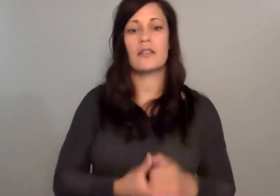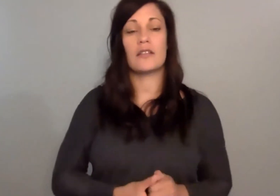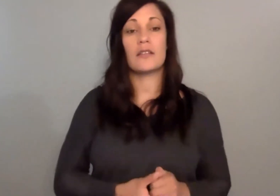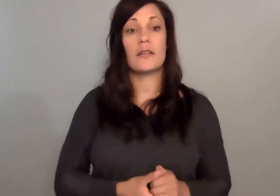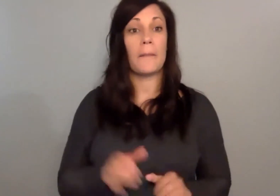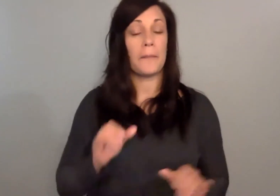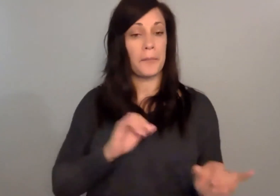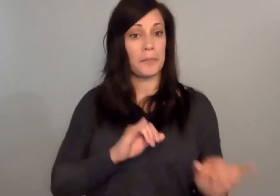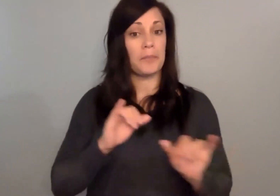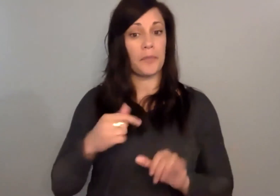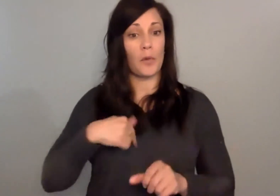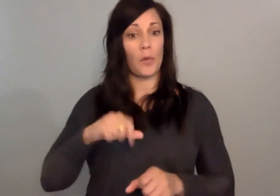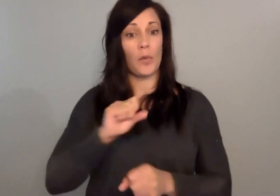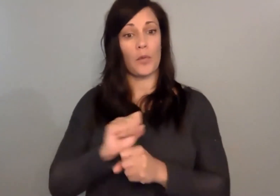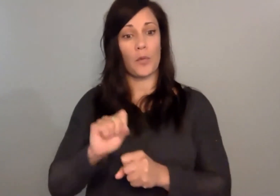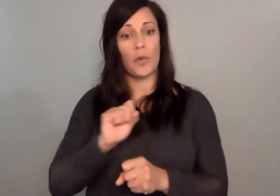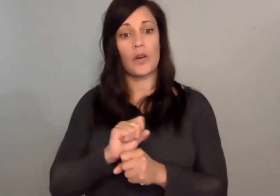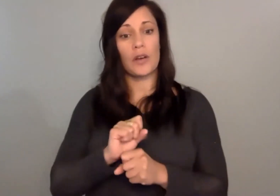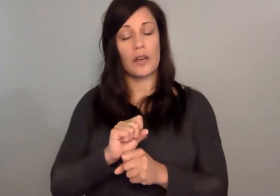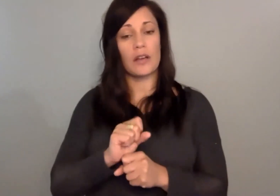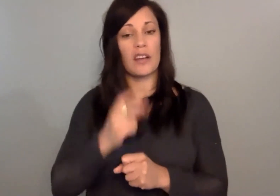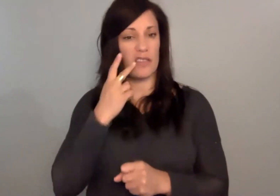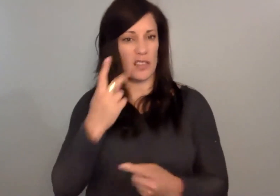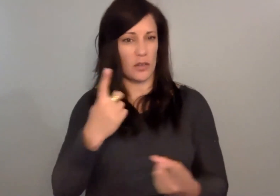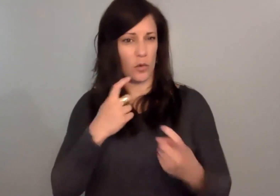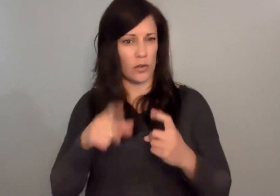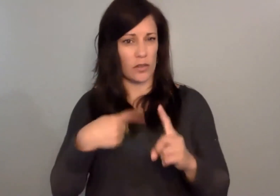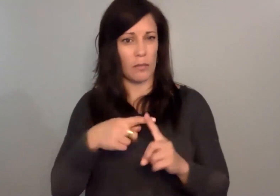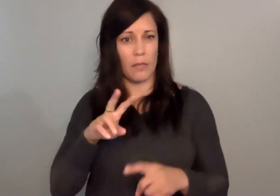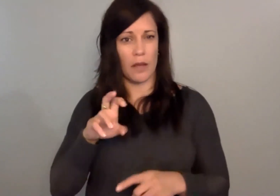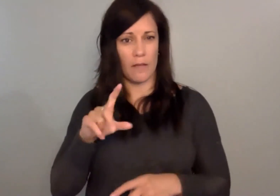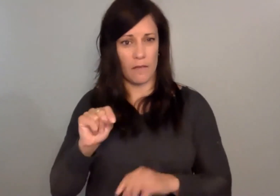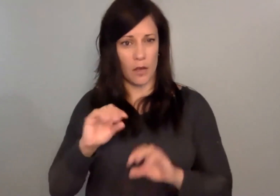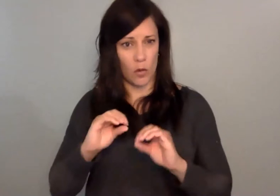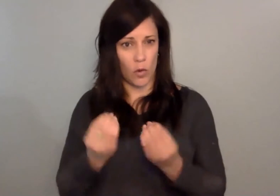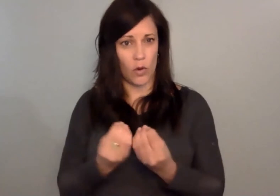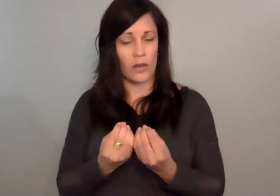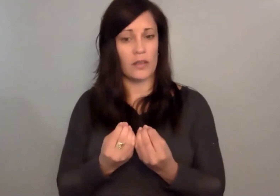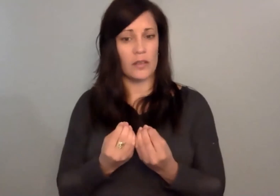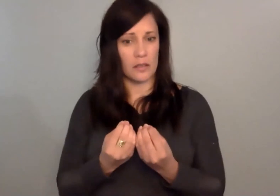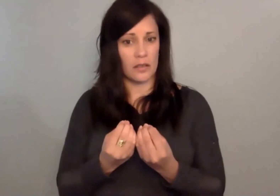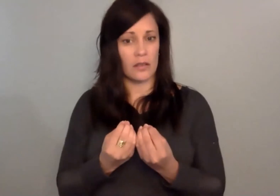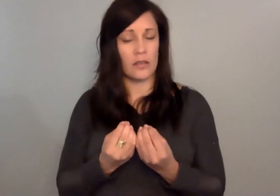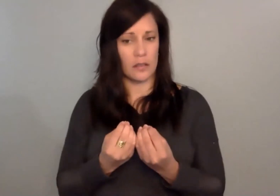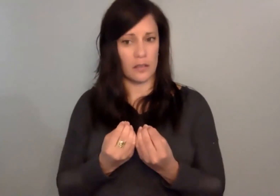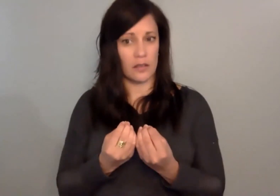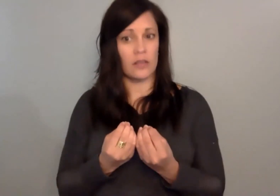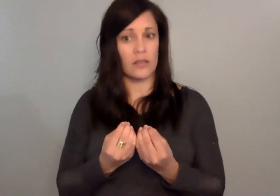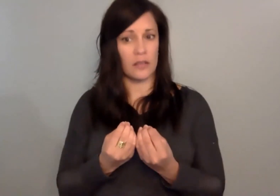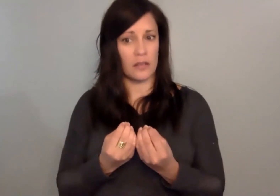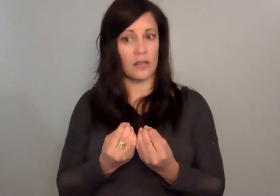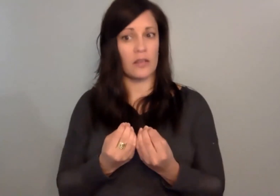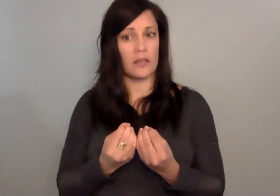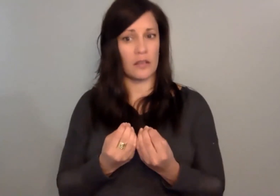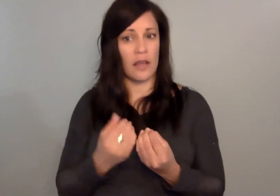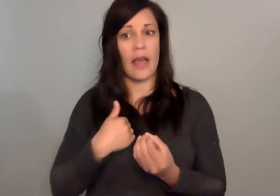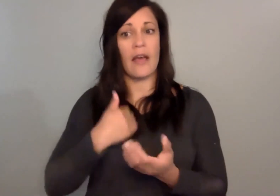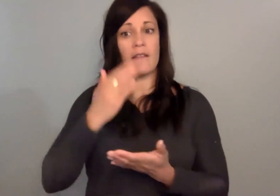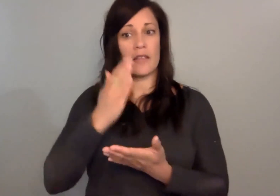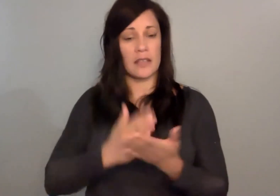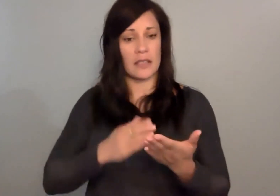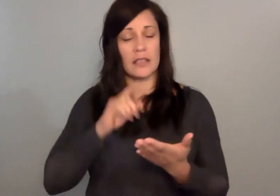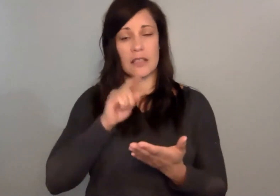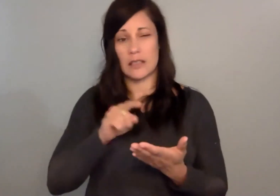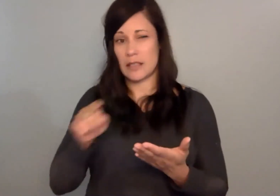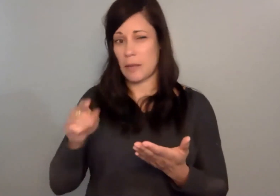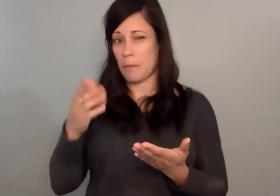can, we are working, I've seen questions about veterans organizations. There are some organizations that might be